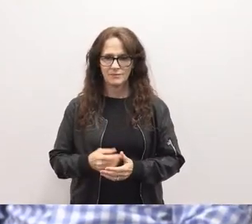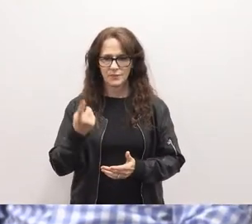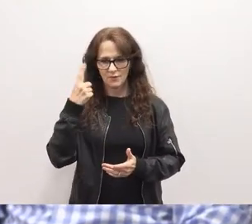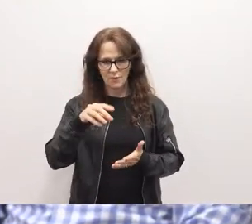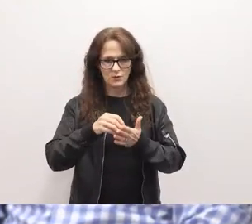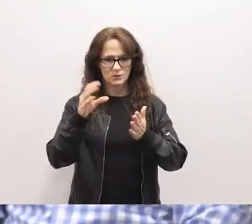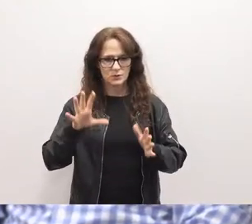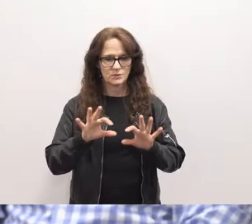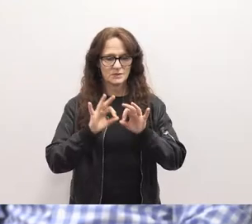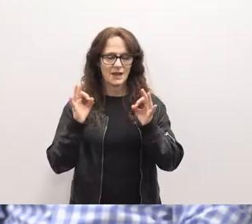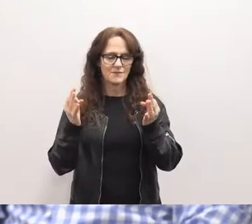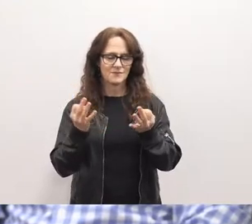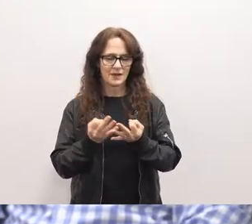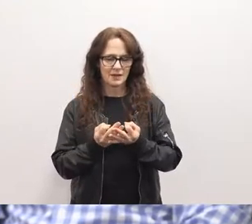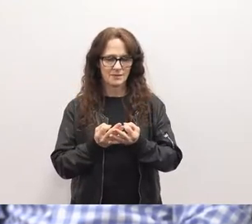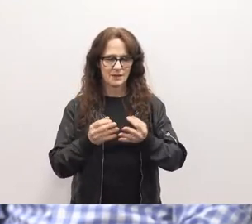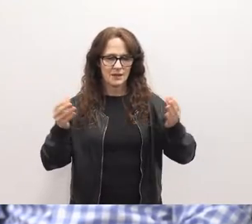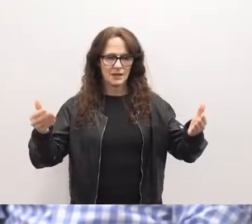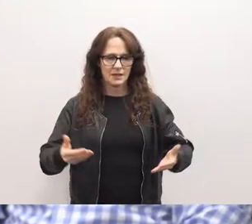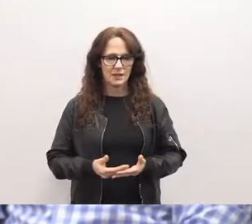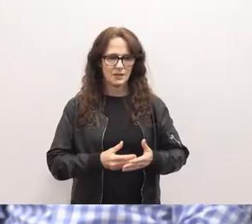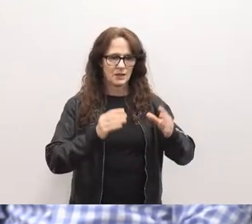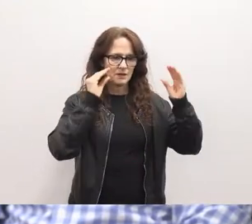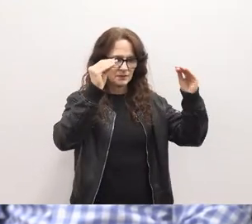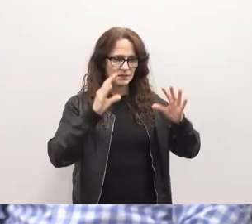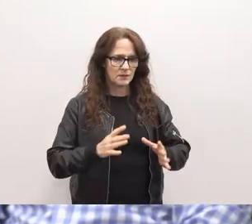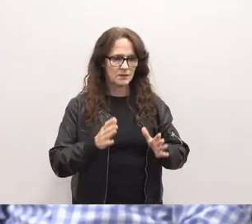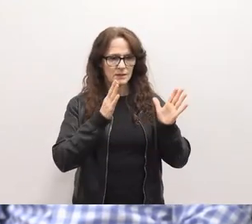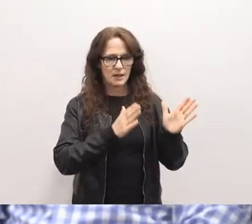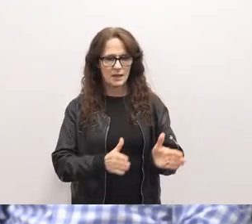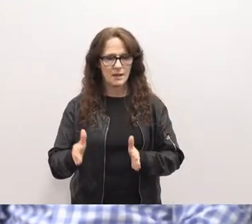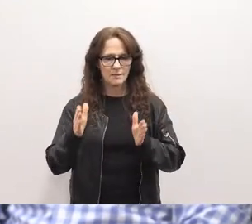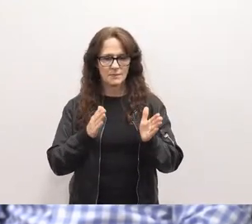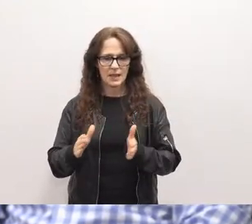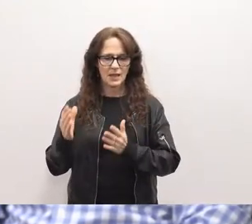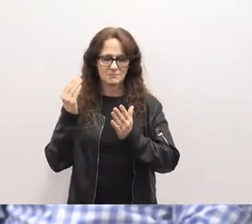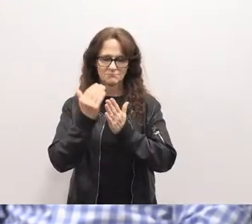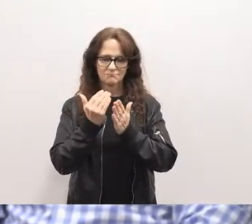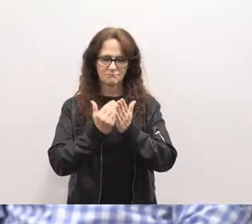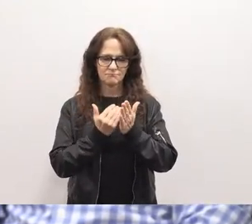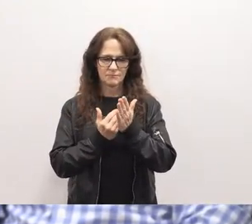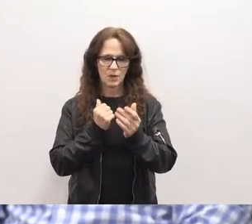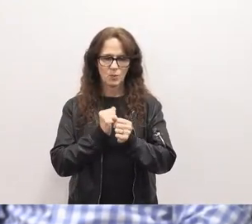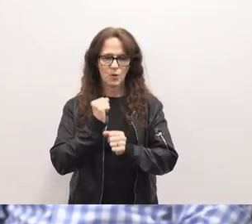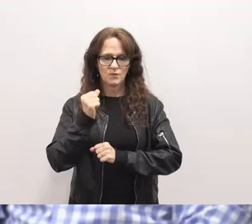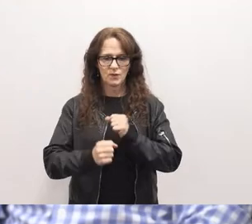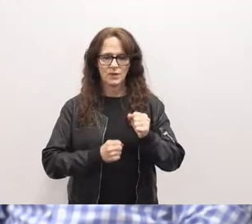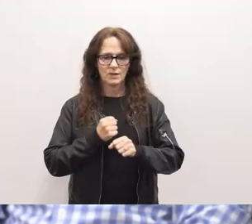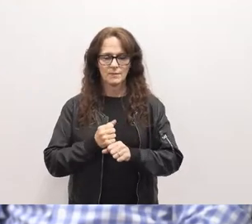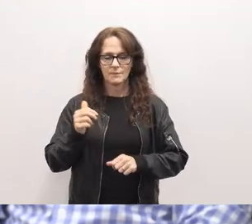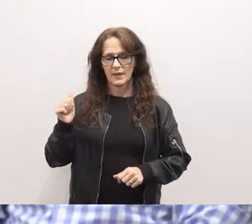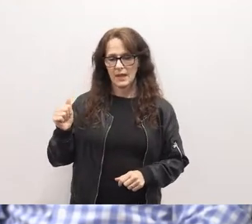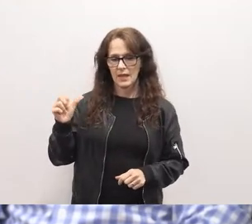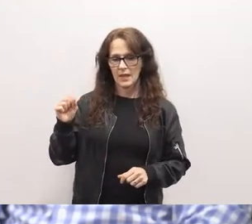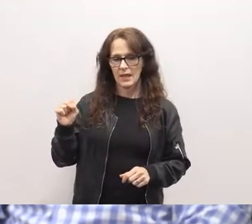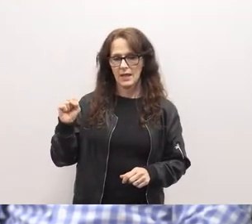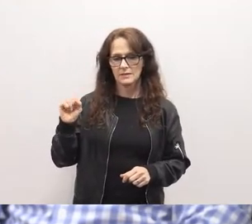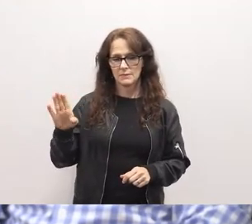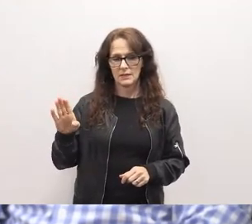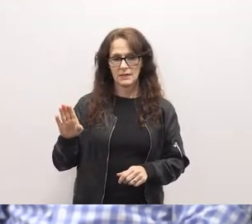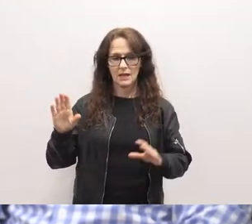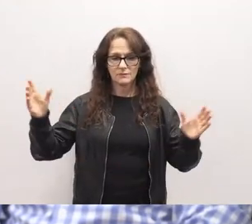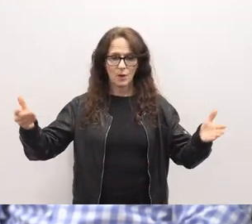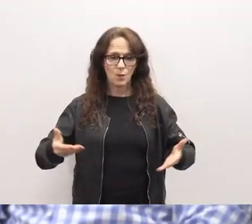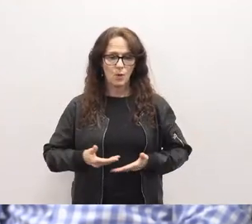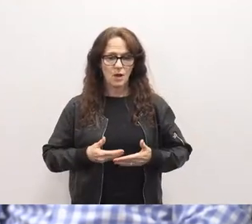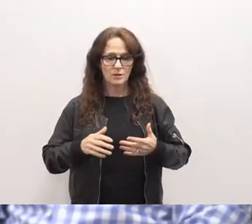students and family members for introduction of teachers and planned coursework for the year. ASB had also had a welcome